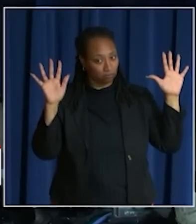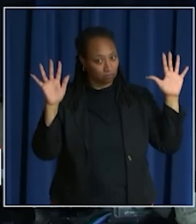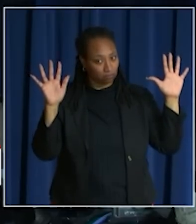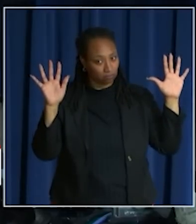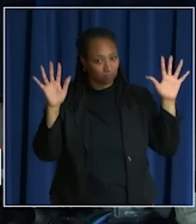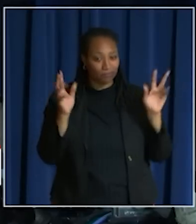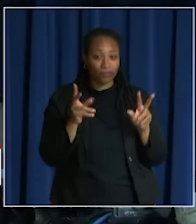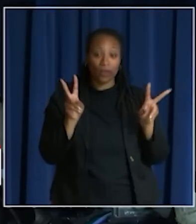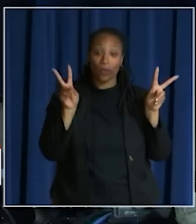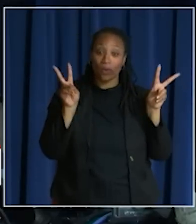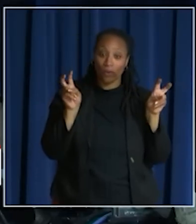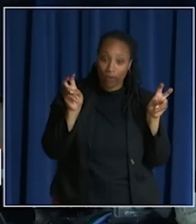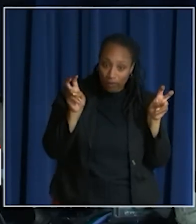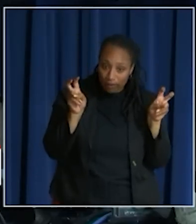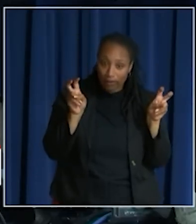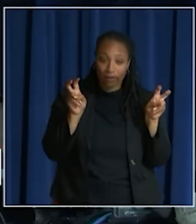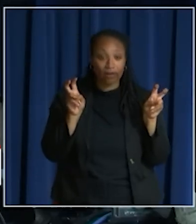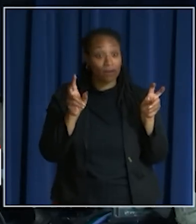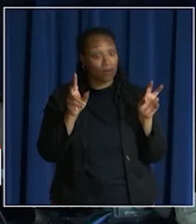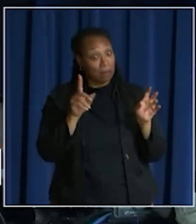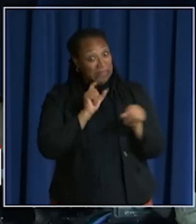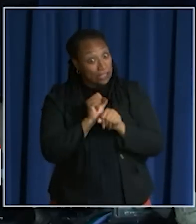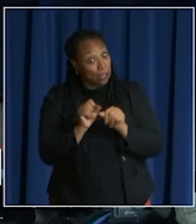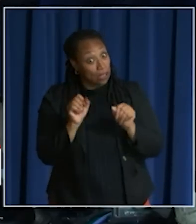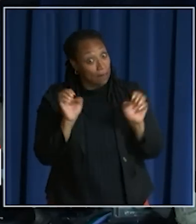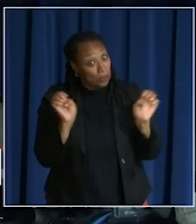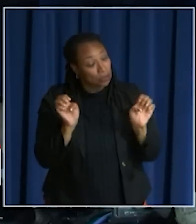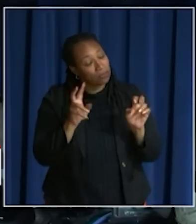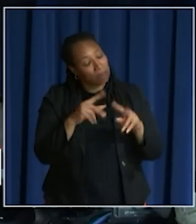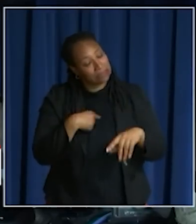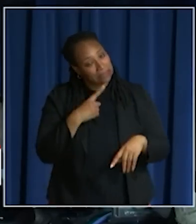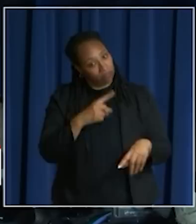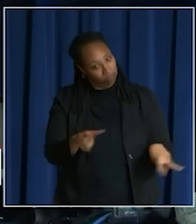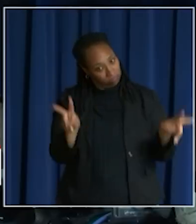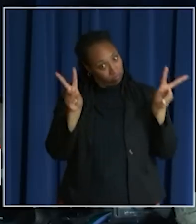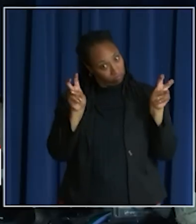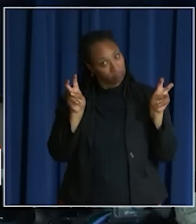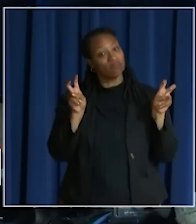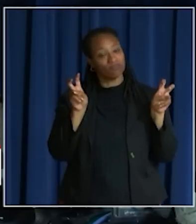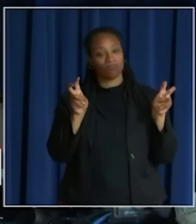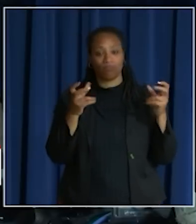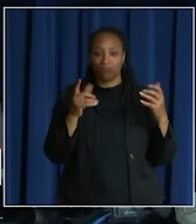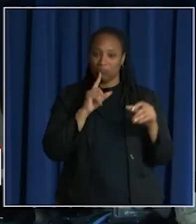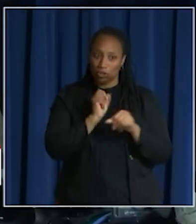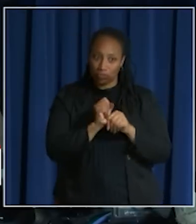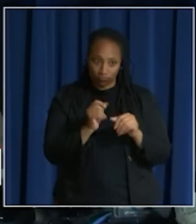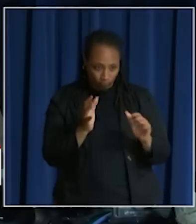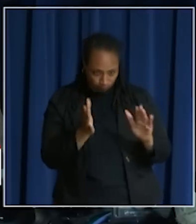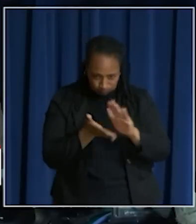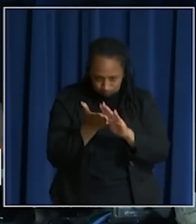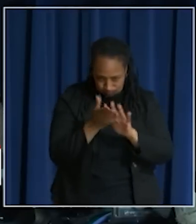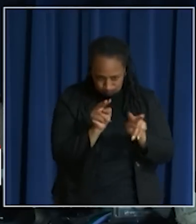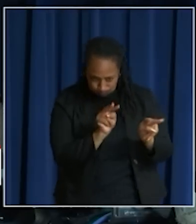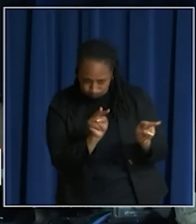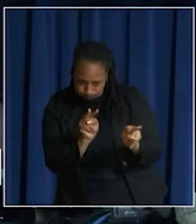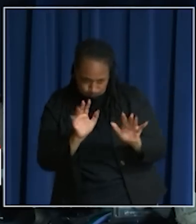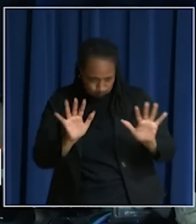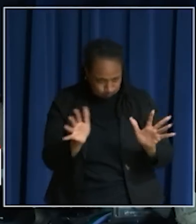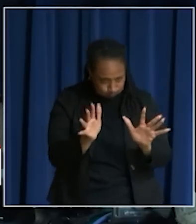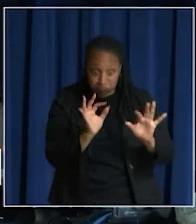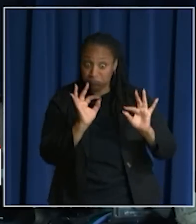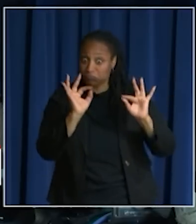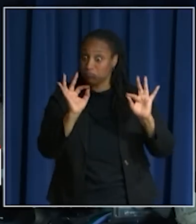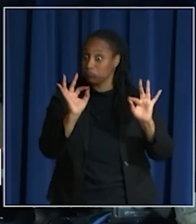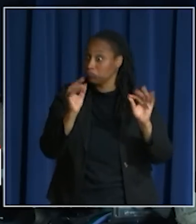emergency, and continue to do our work. And at the same time, make sure that